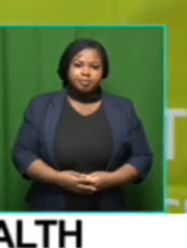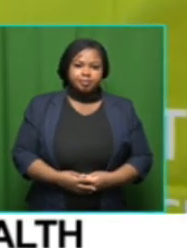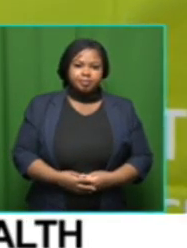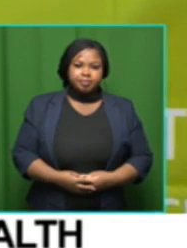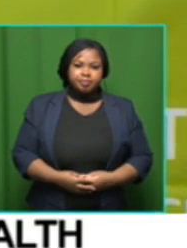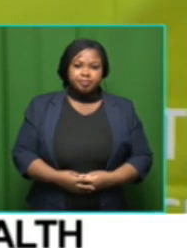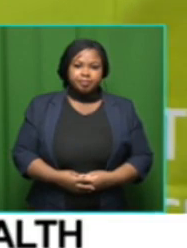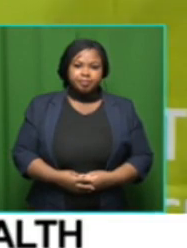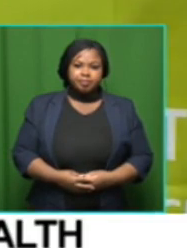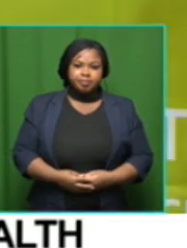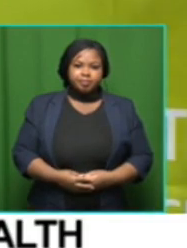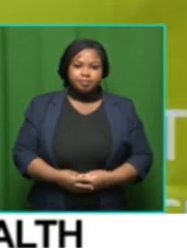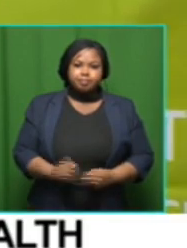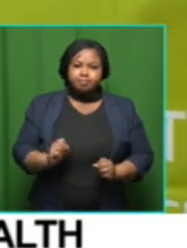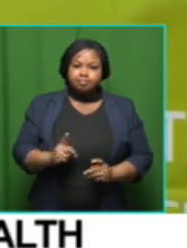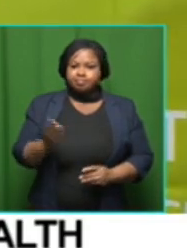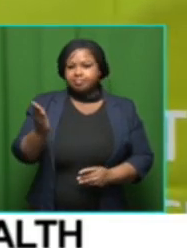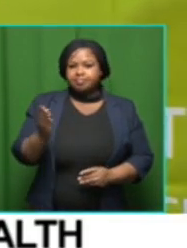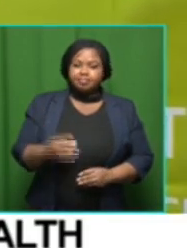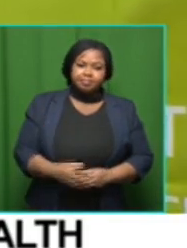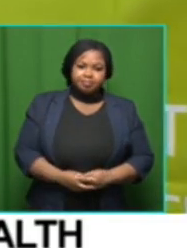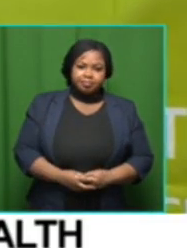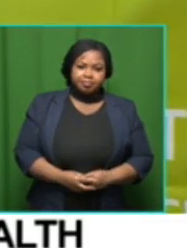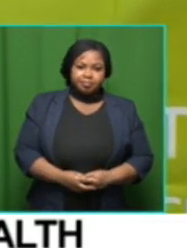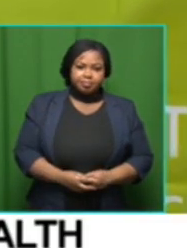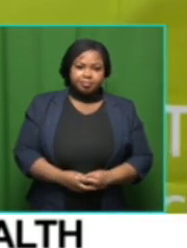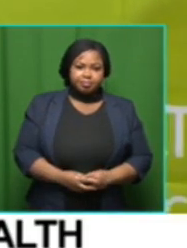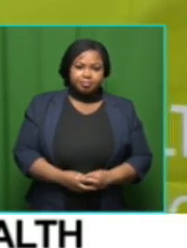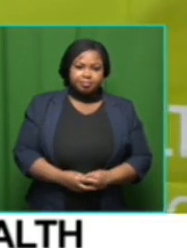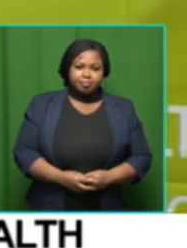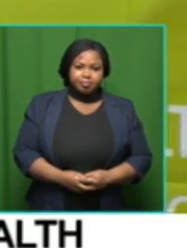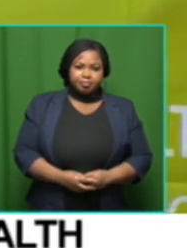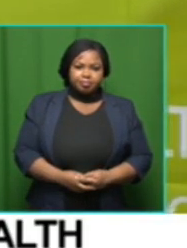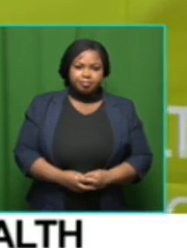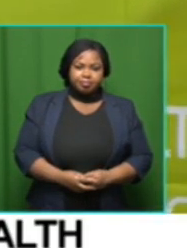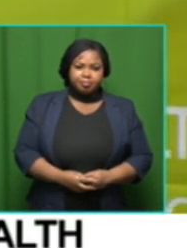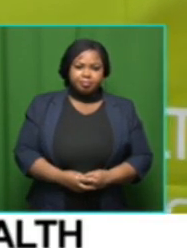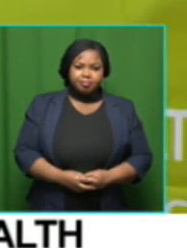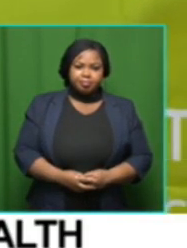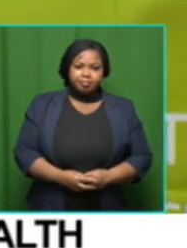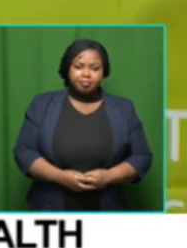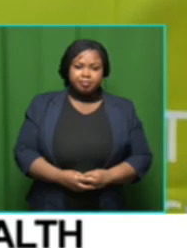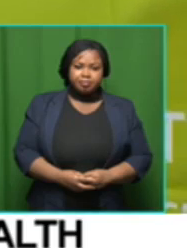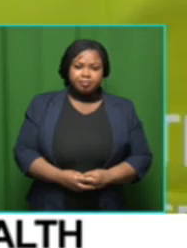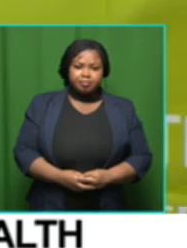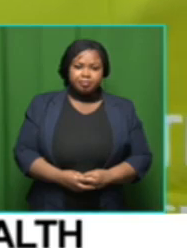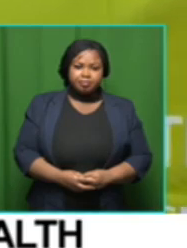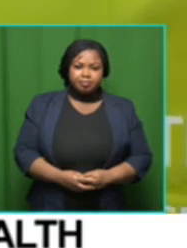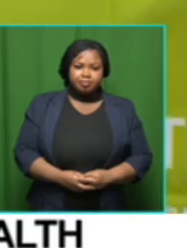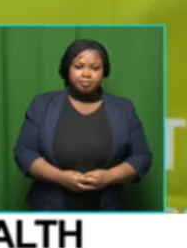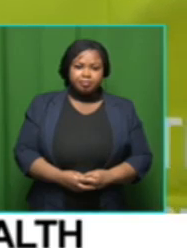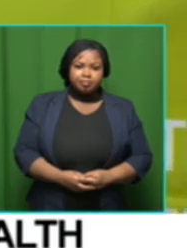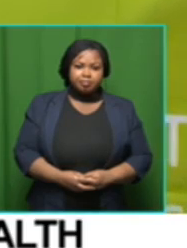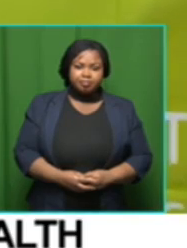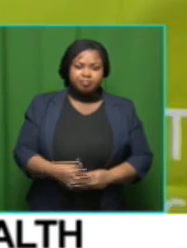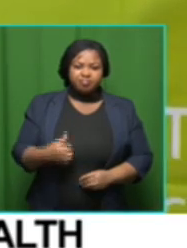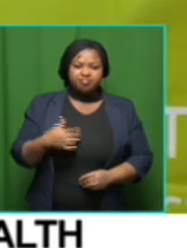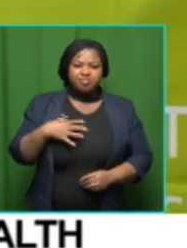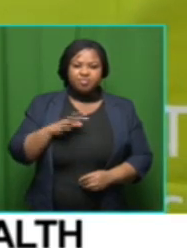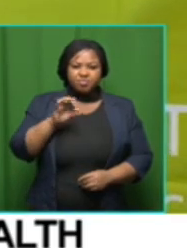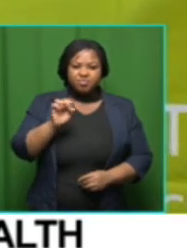particular time. Okay. Number 1. Sorry, it's Anthony Squazine from Bloomberg. This screening program that you're